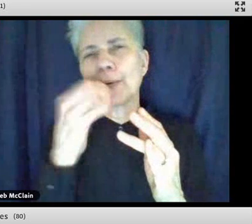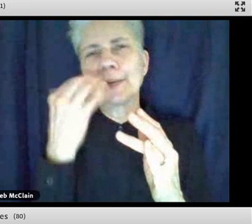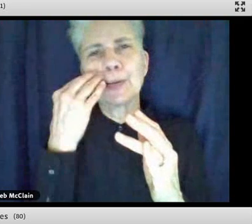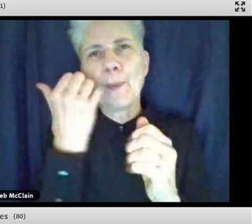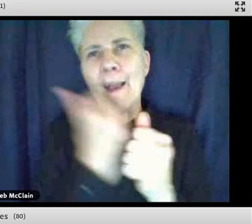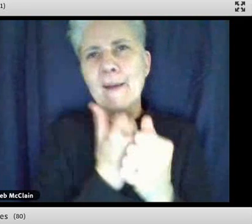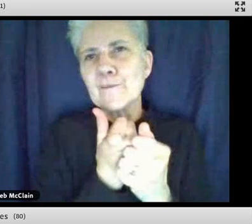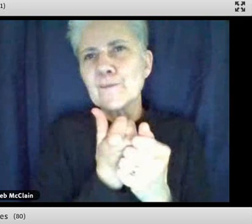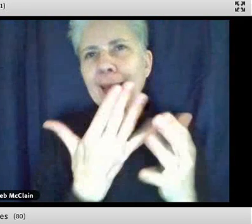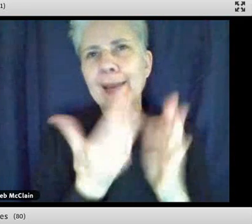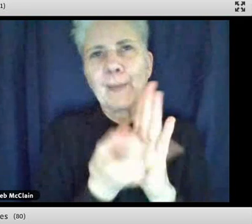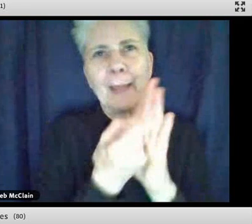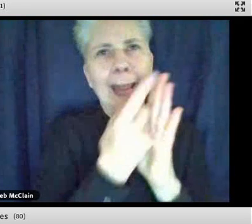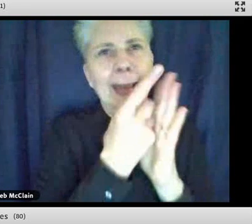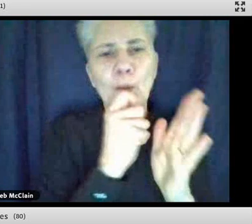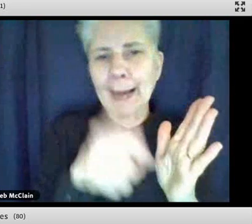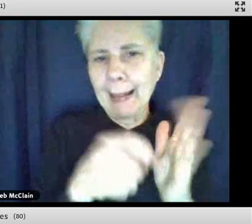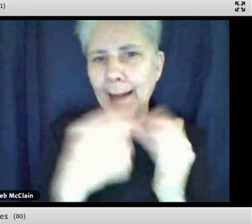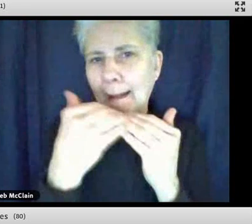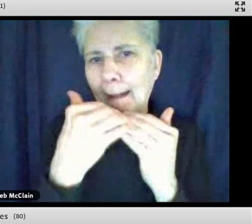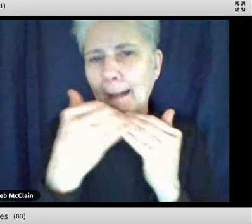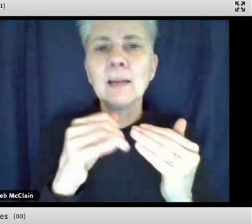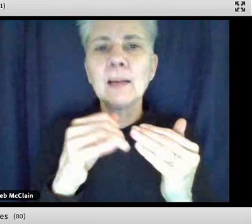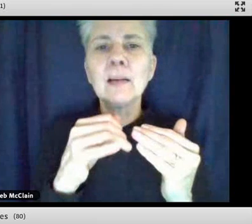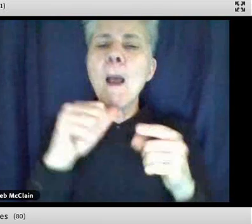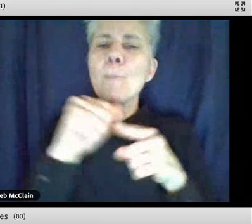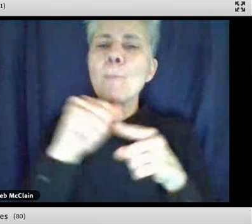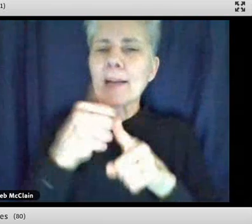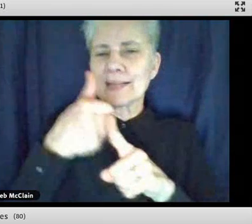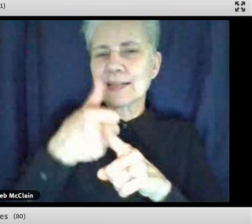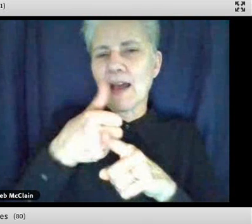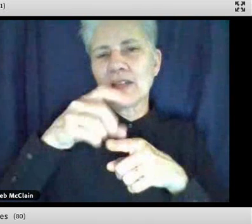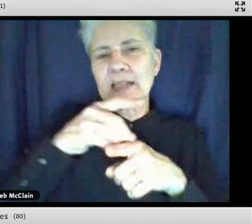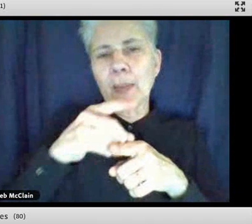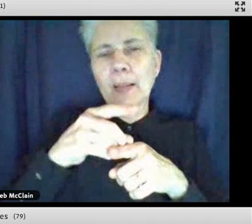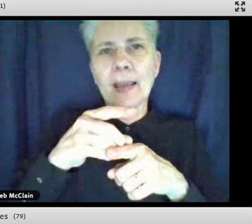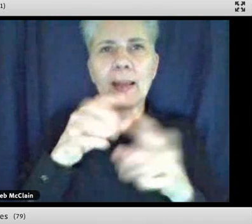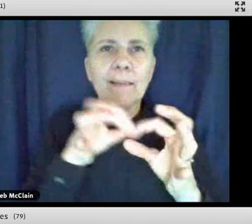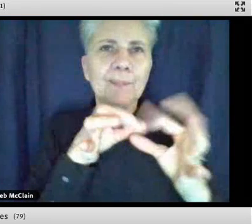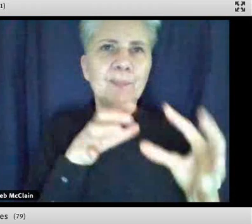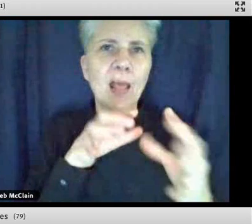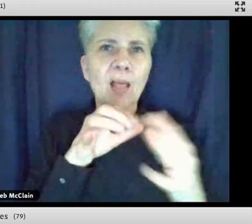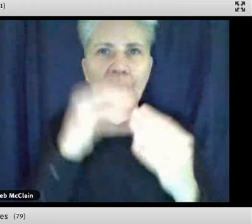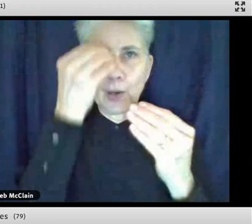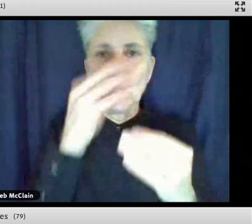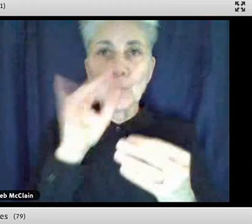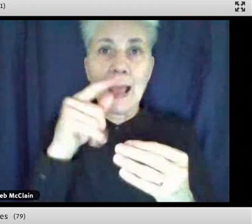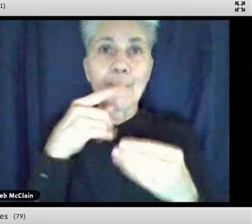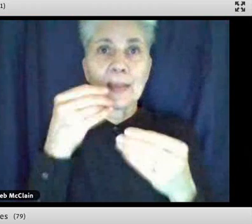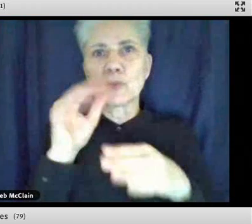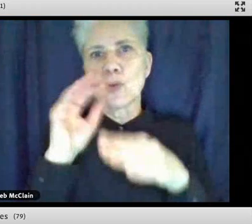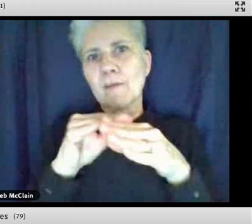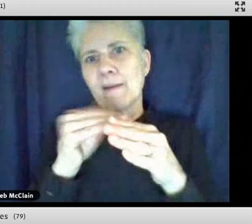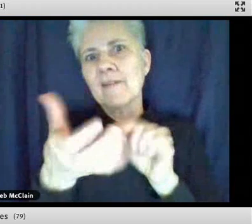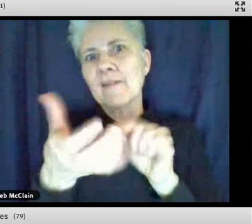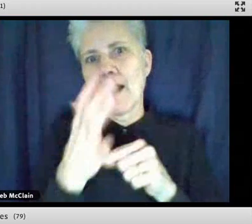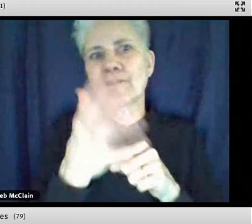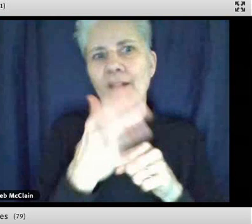every single minute. Practice a little self discipline. Maybe uninstall that news app that gives you notifications every